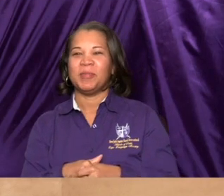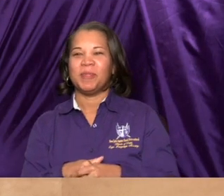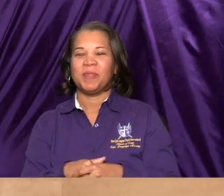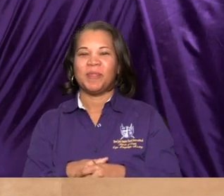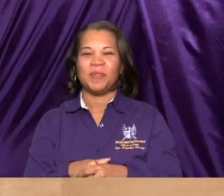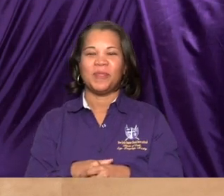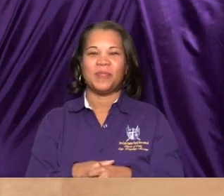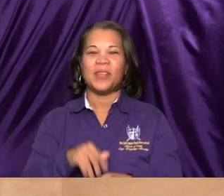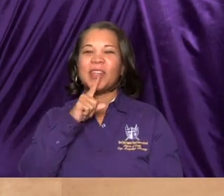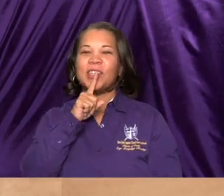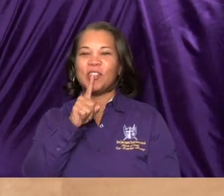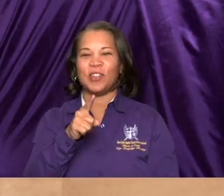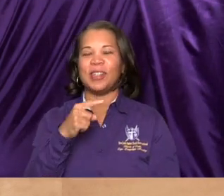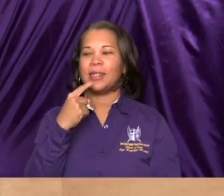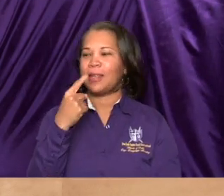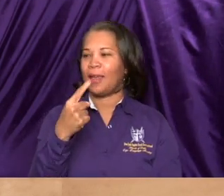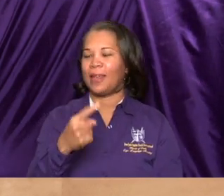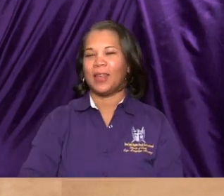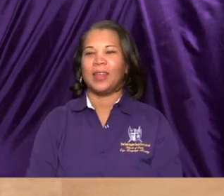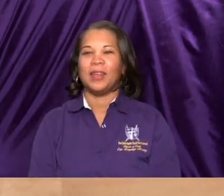and I can truly say